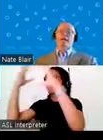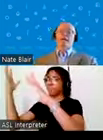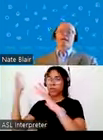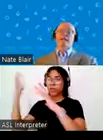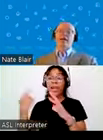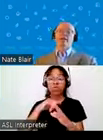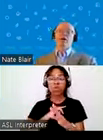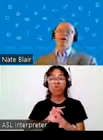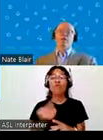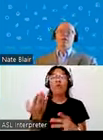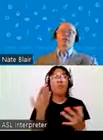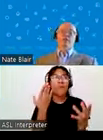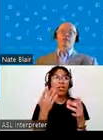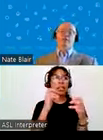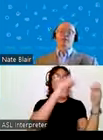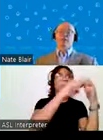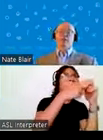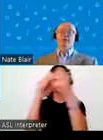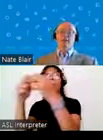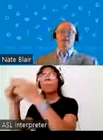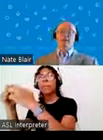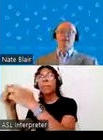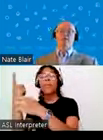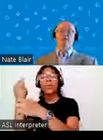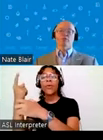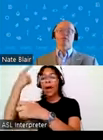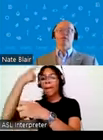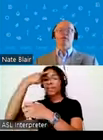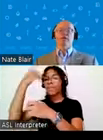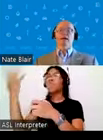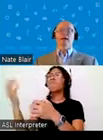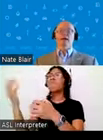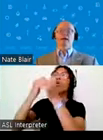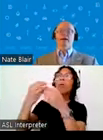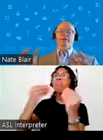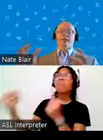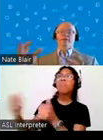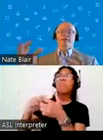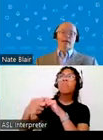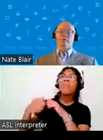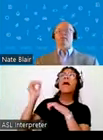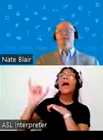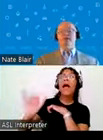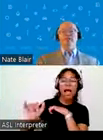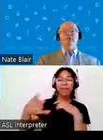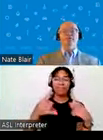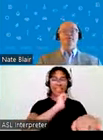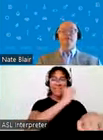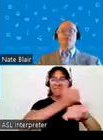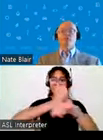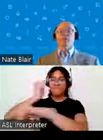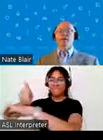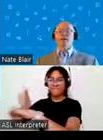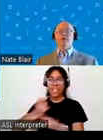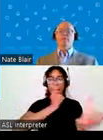the remaining net load into this utility scale expansion tool. And then that builds out to